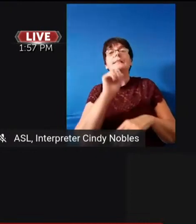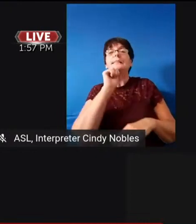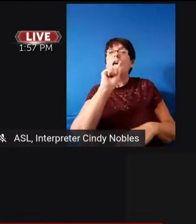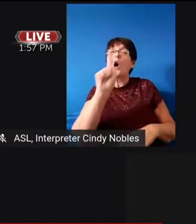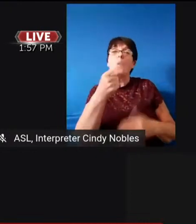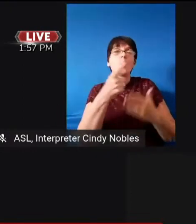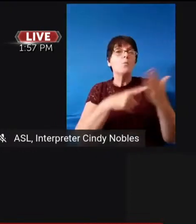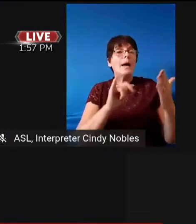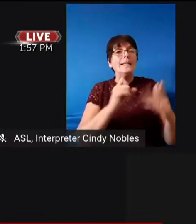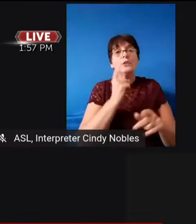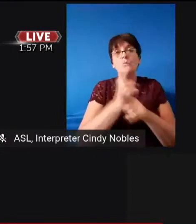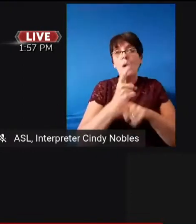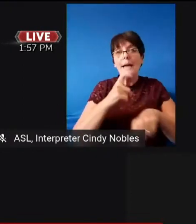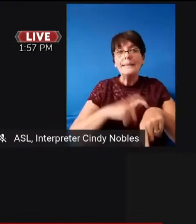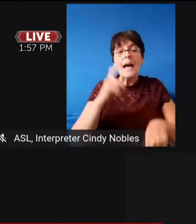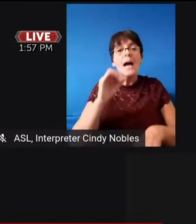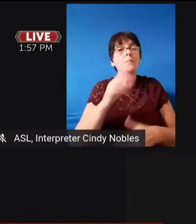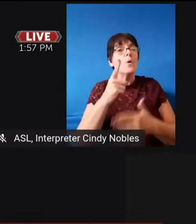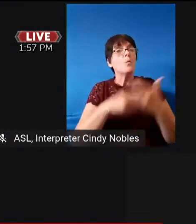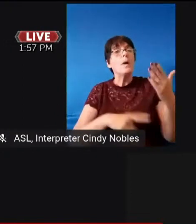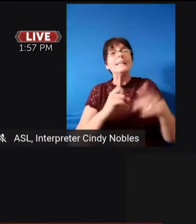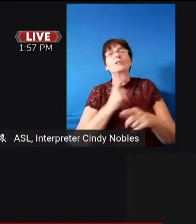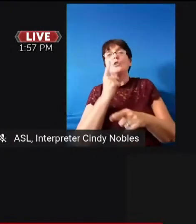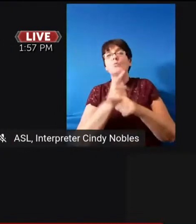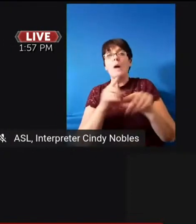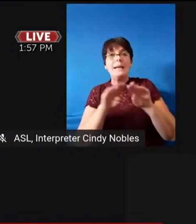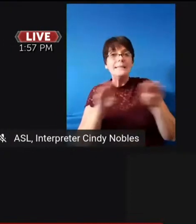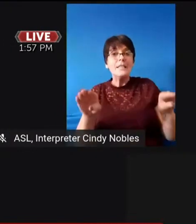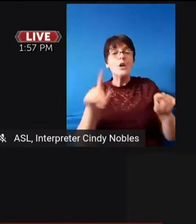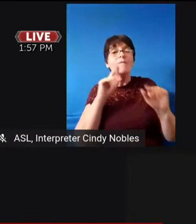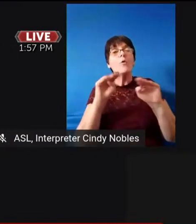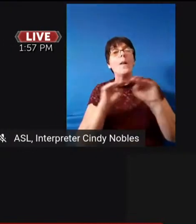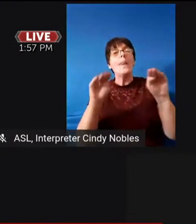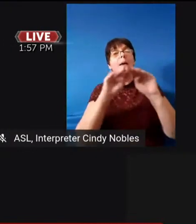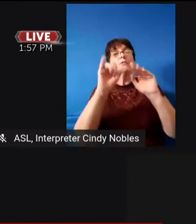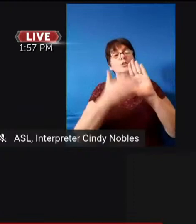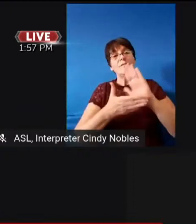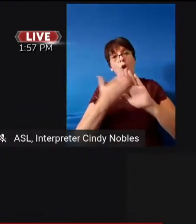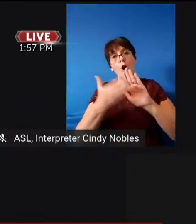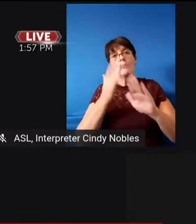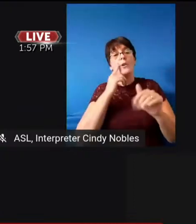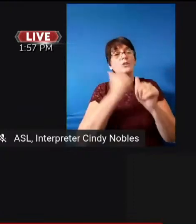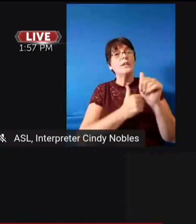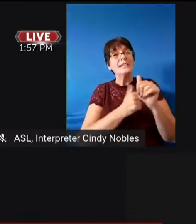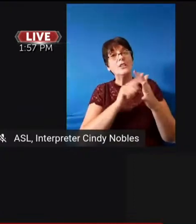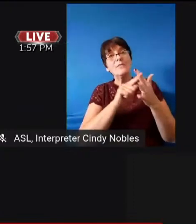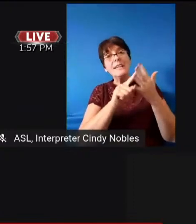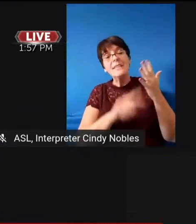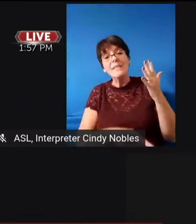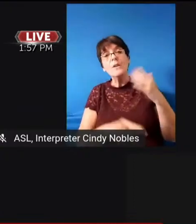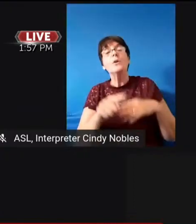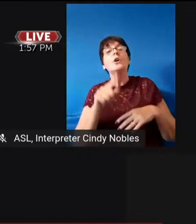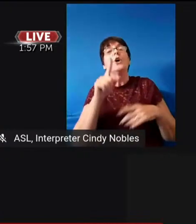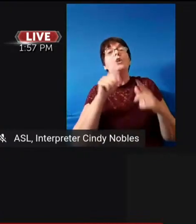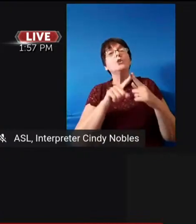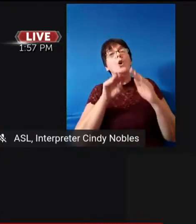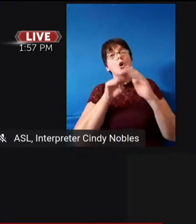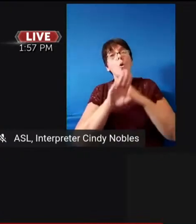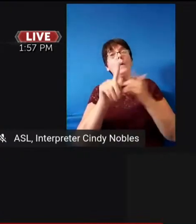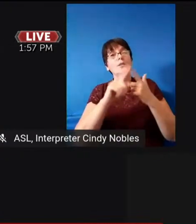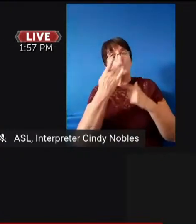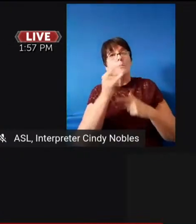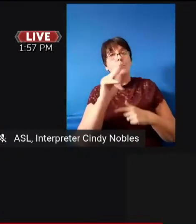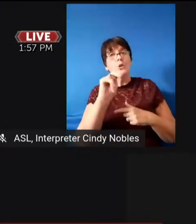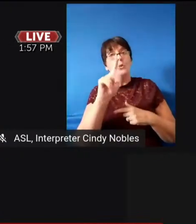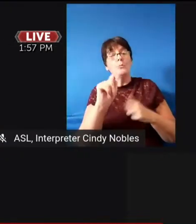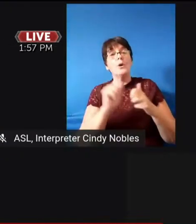is the right time or what's the right tier for levels of operations of each of those to enter into the blueprint, but